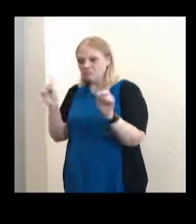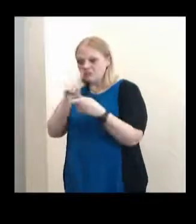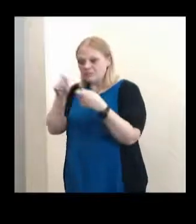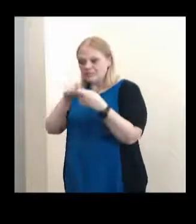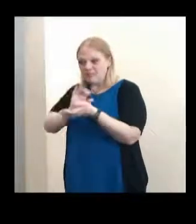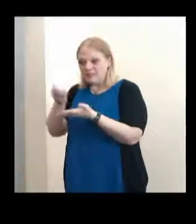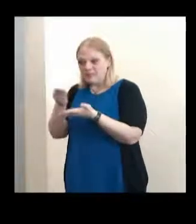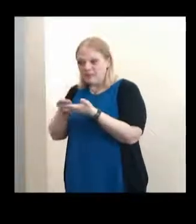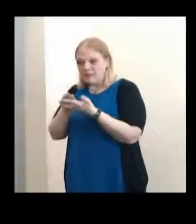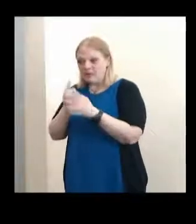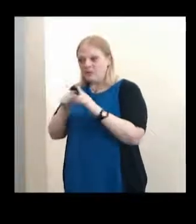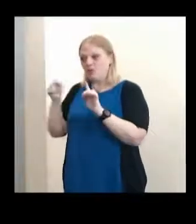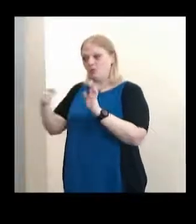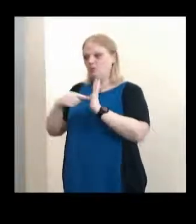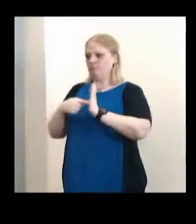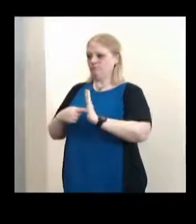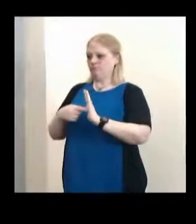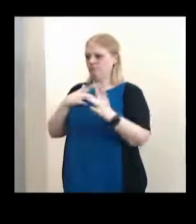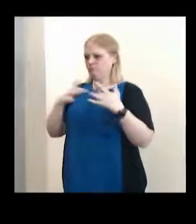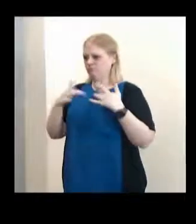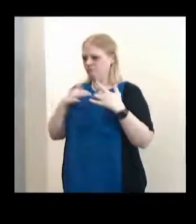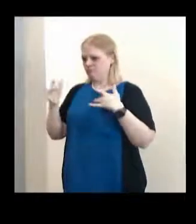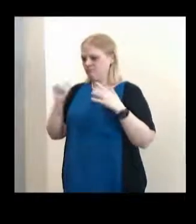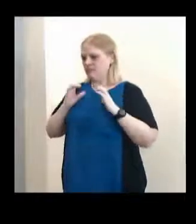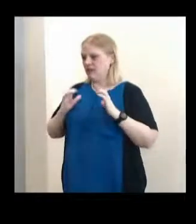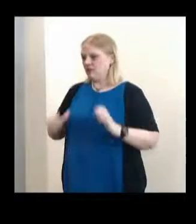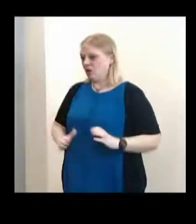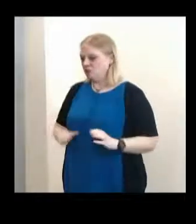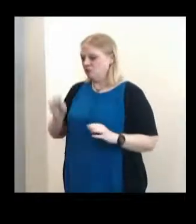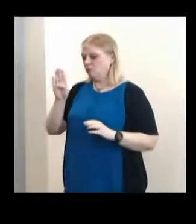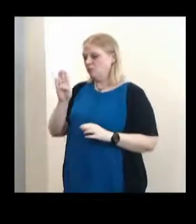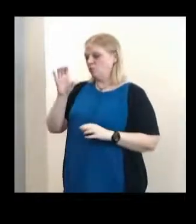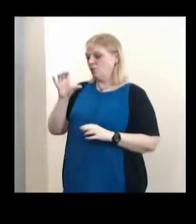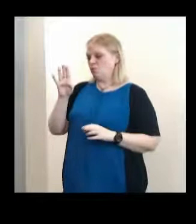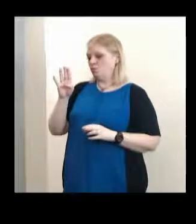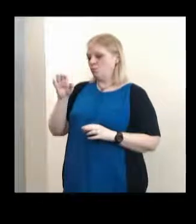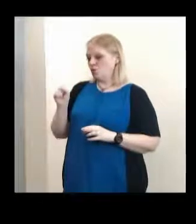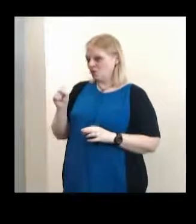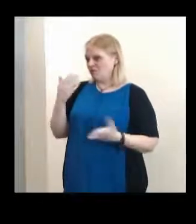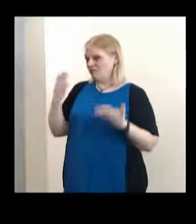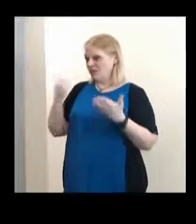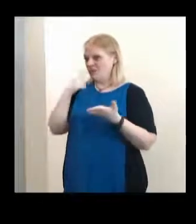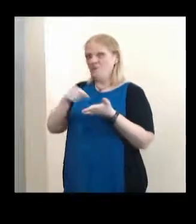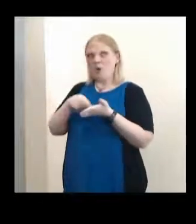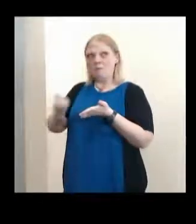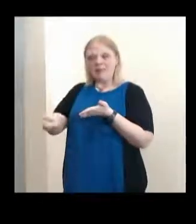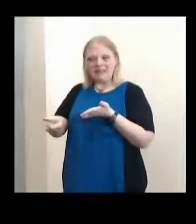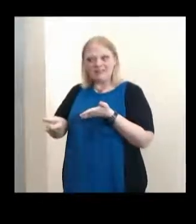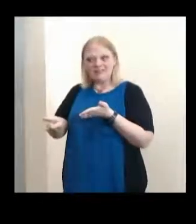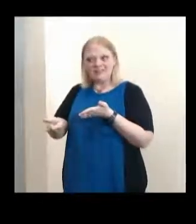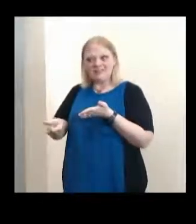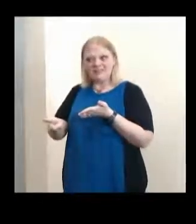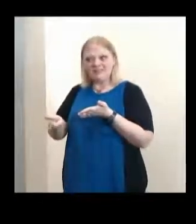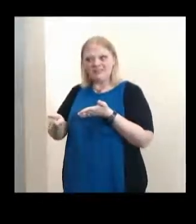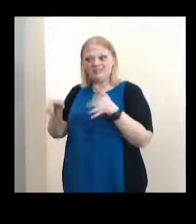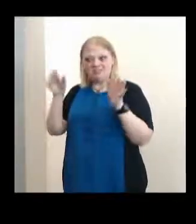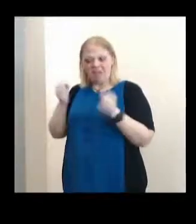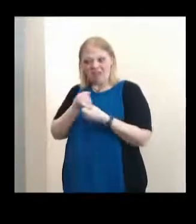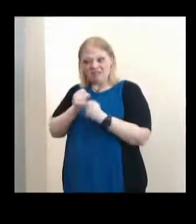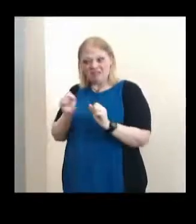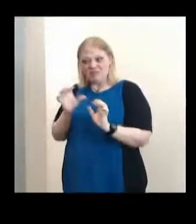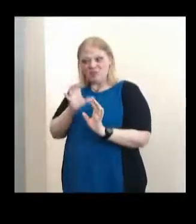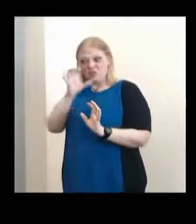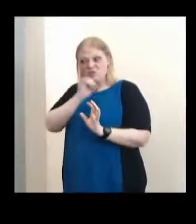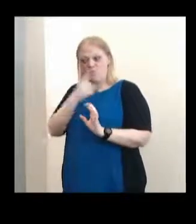out, the concerns that customers of Blue Cross Blue Shield may have for paying for this, are we safe to assume that even